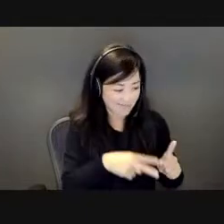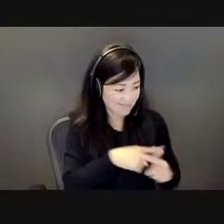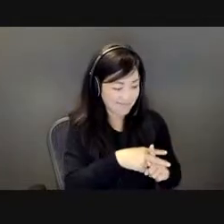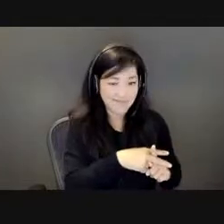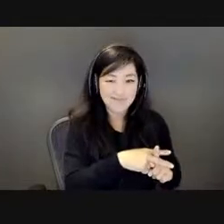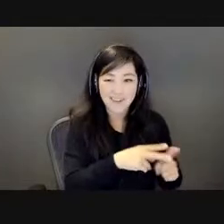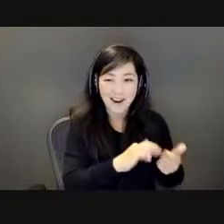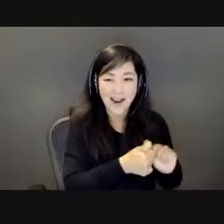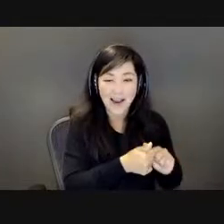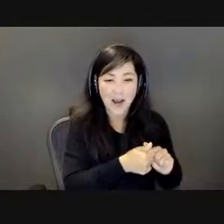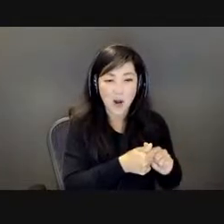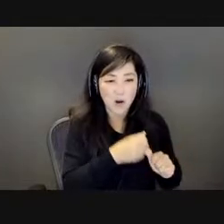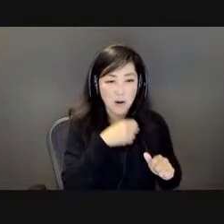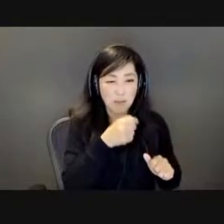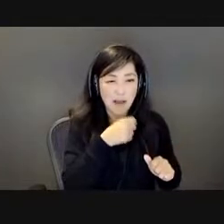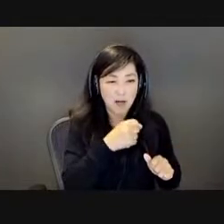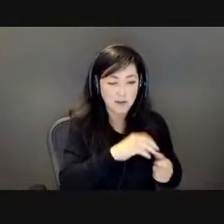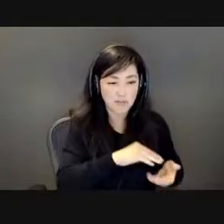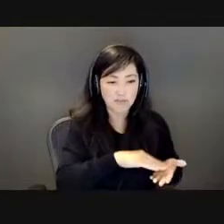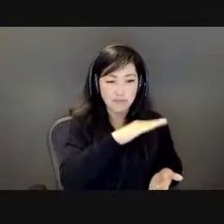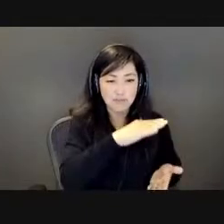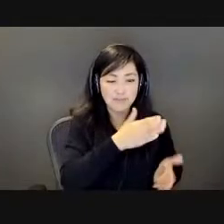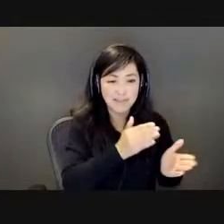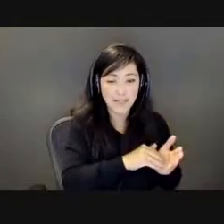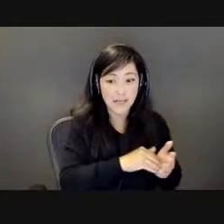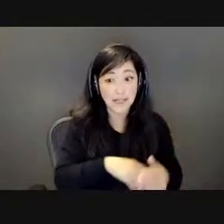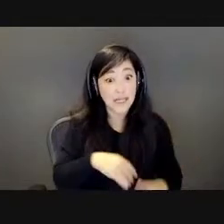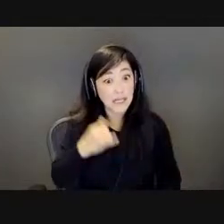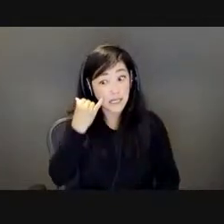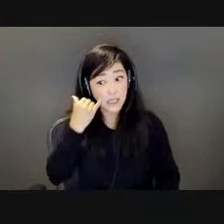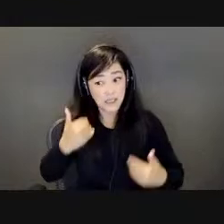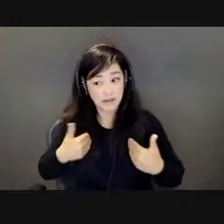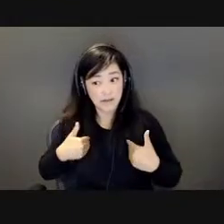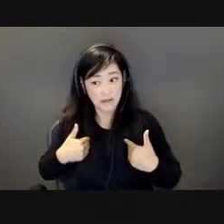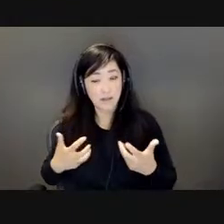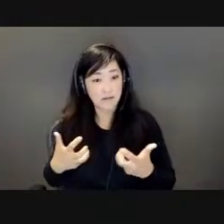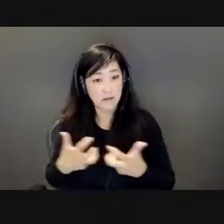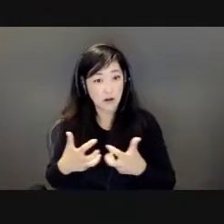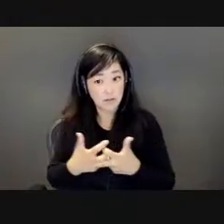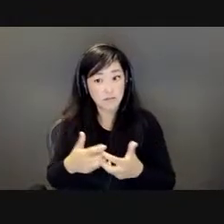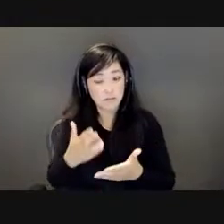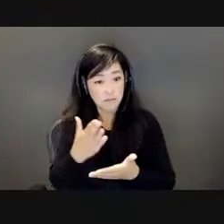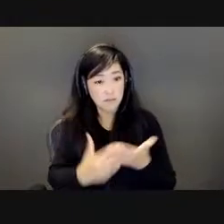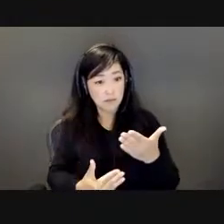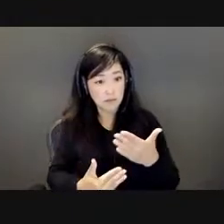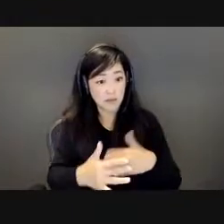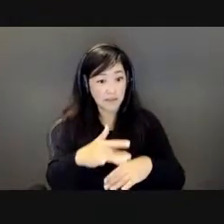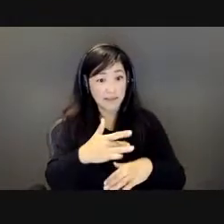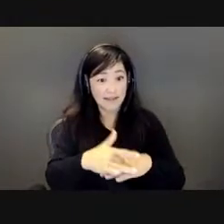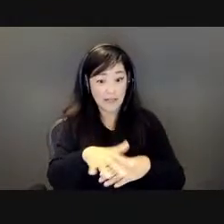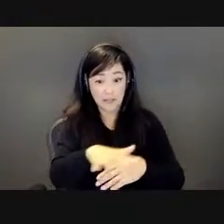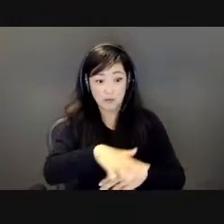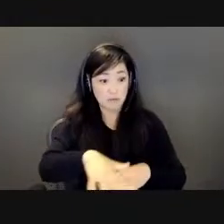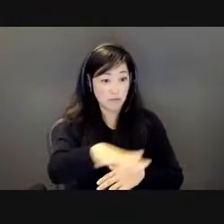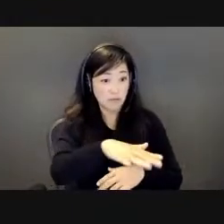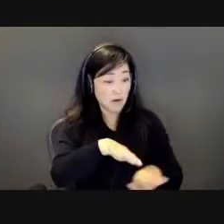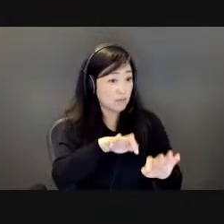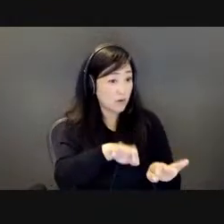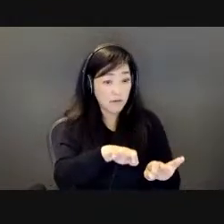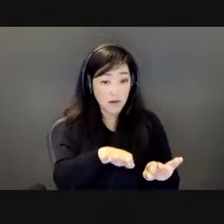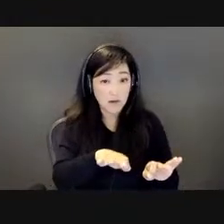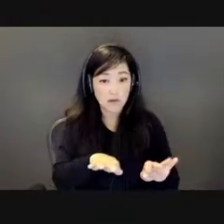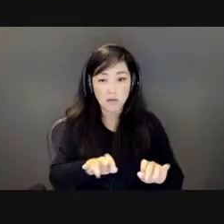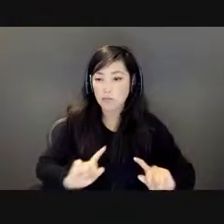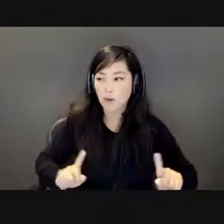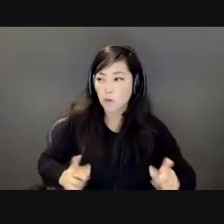difference too, that even if there is accommodations on some of these sites, then that's one question that I always bring up too, like, all right,